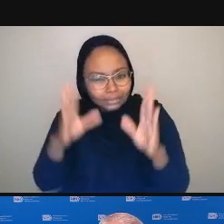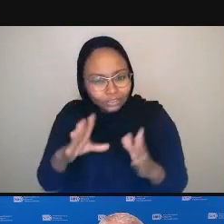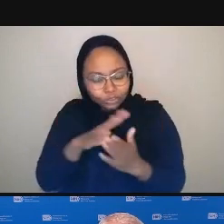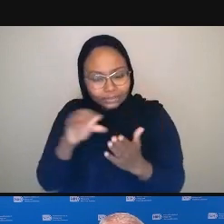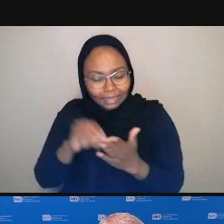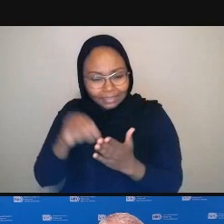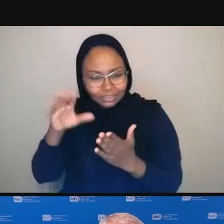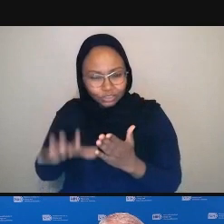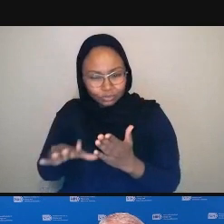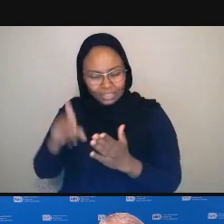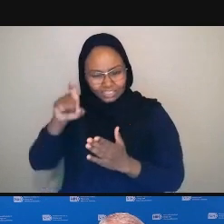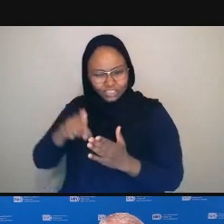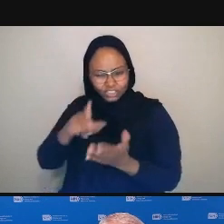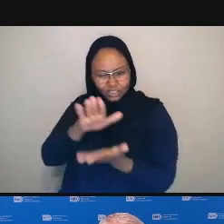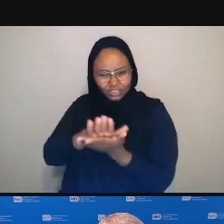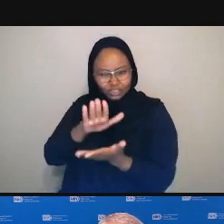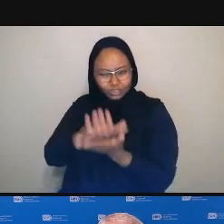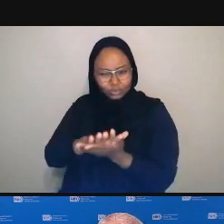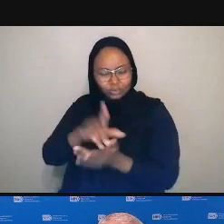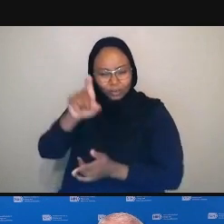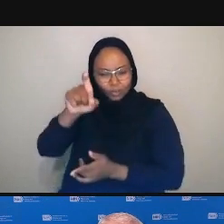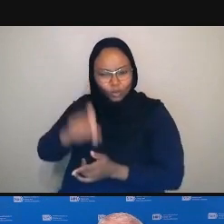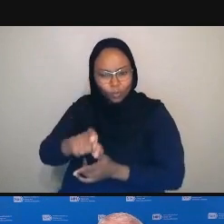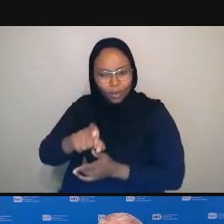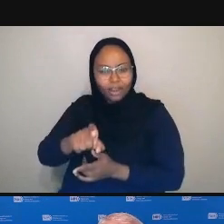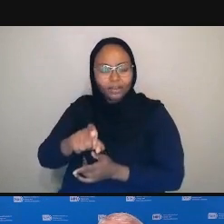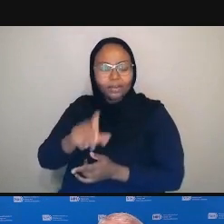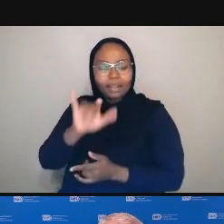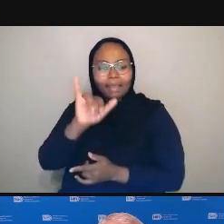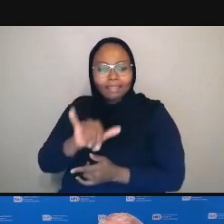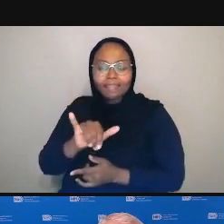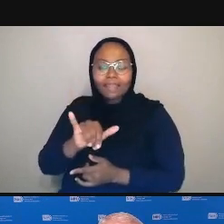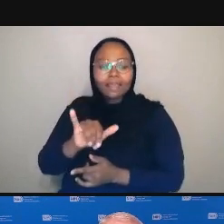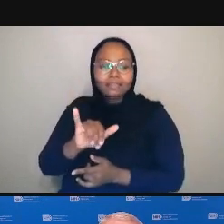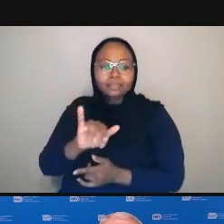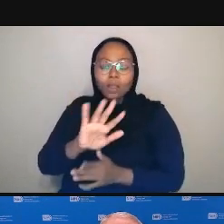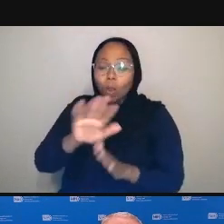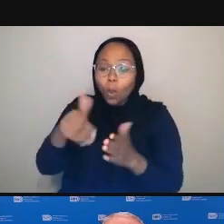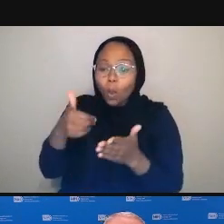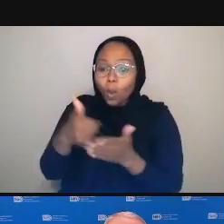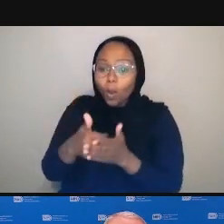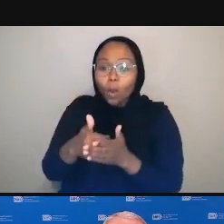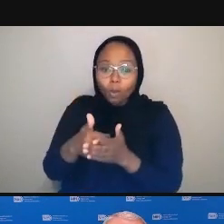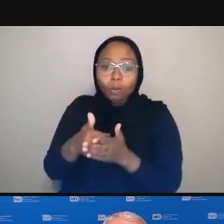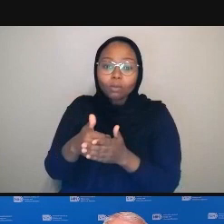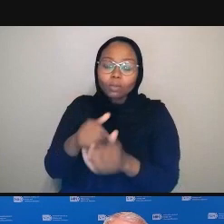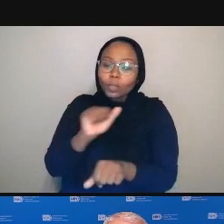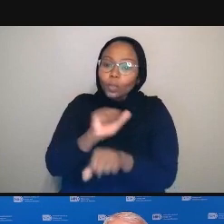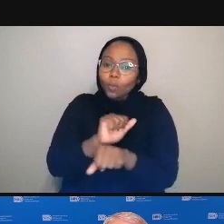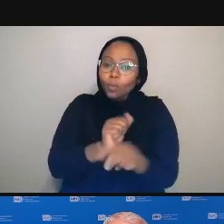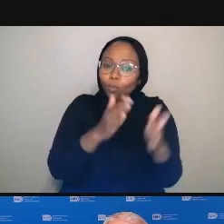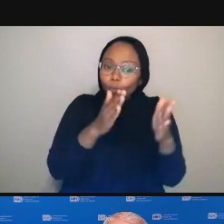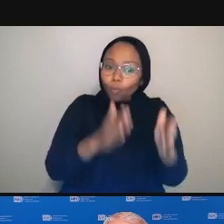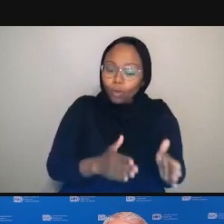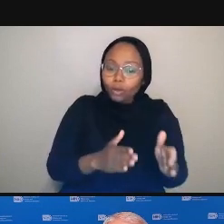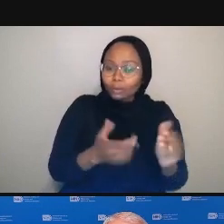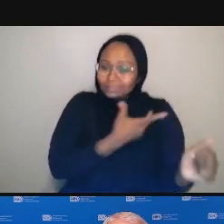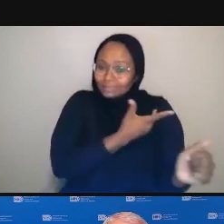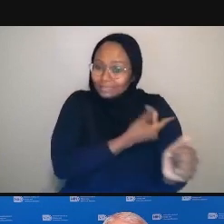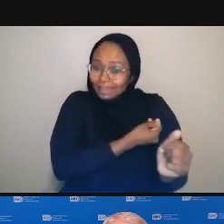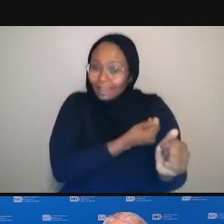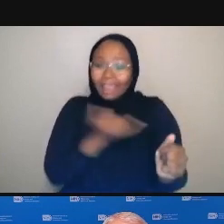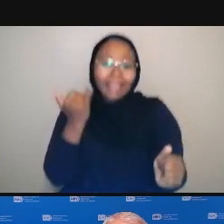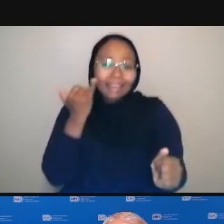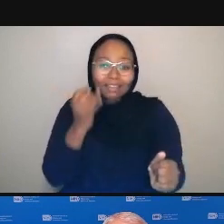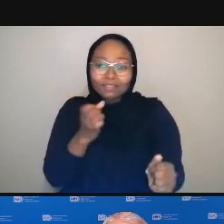Should schools then be mandating vaccines for all their employees in order to protect the children under their care? If schools don't mandate vaccines